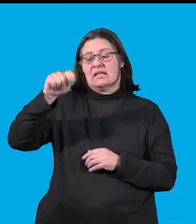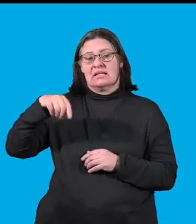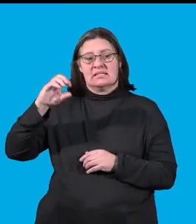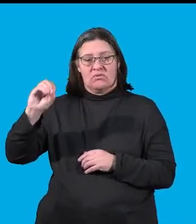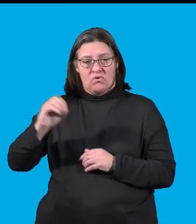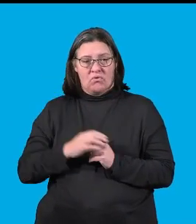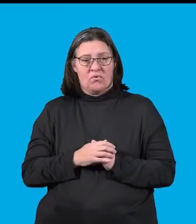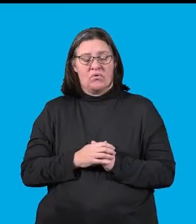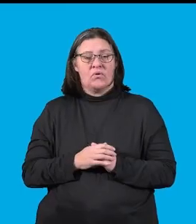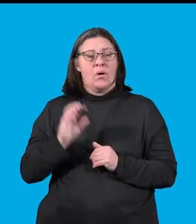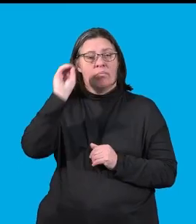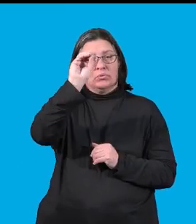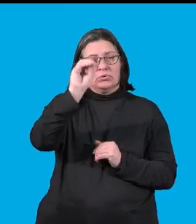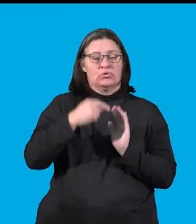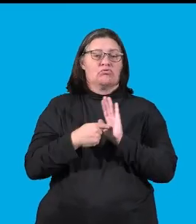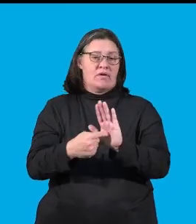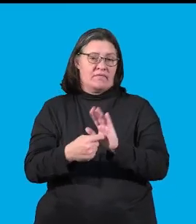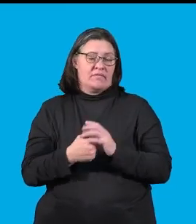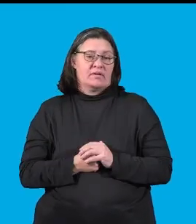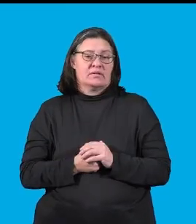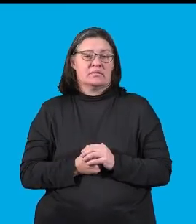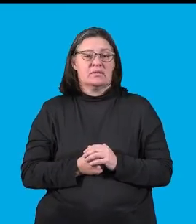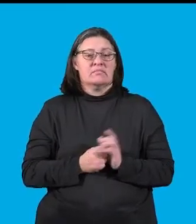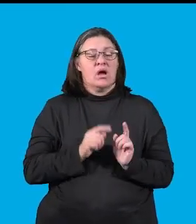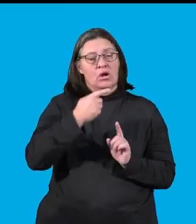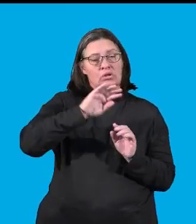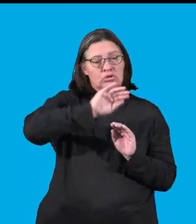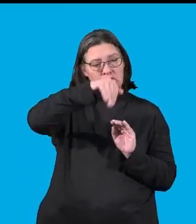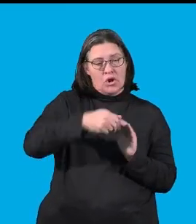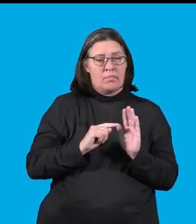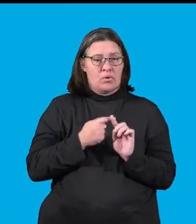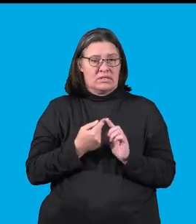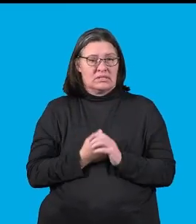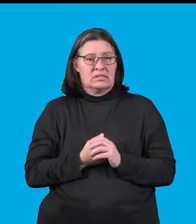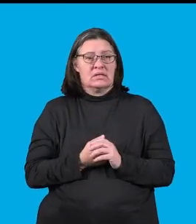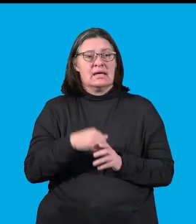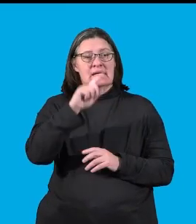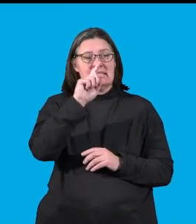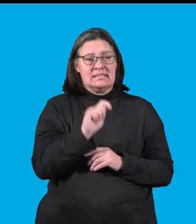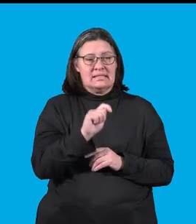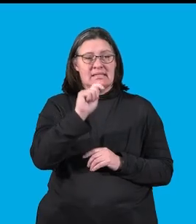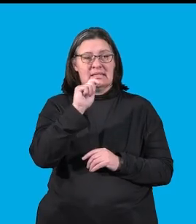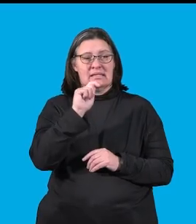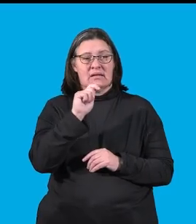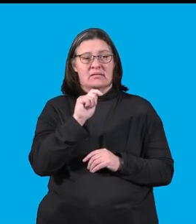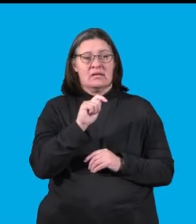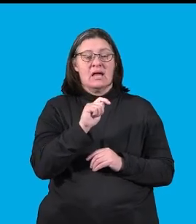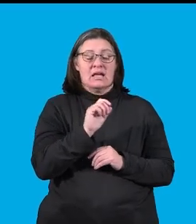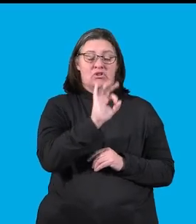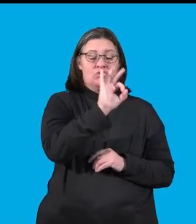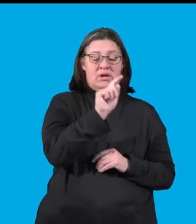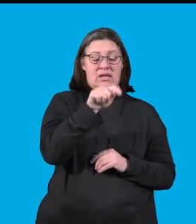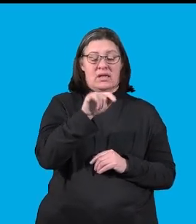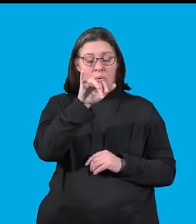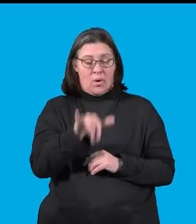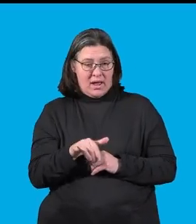0. Let's fill in our information on the graph. And these are the turning points. We've got the point T, 3, and